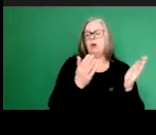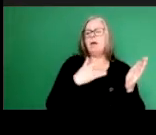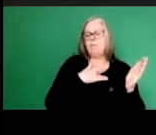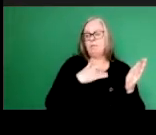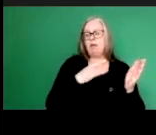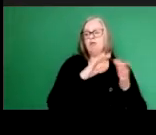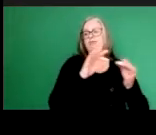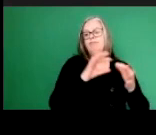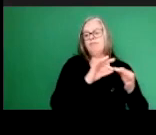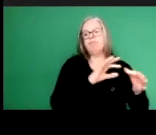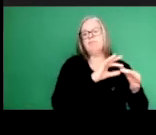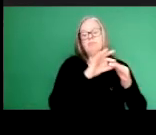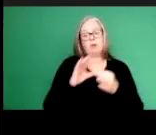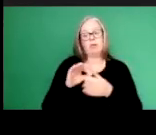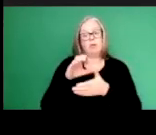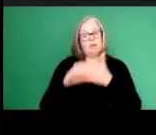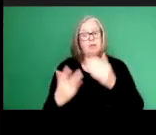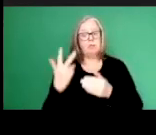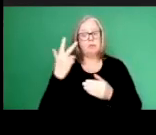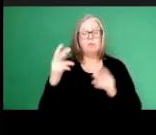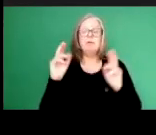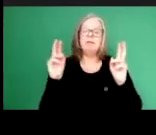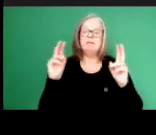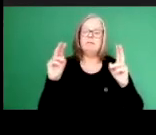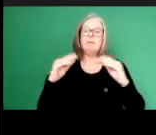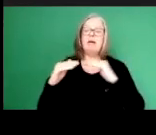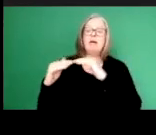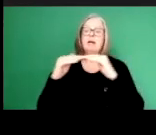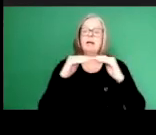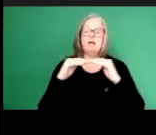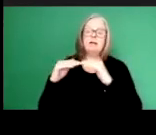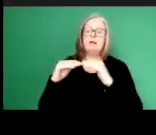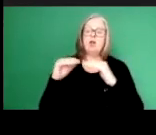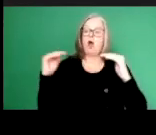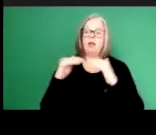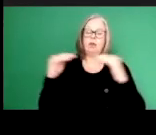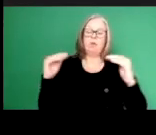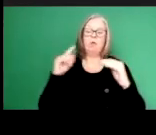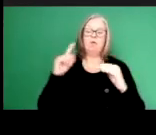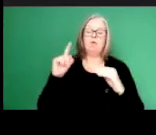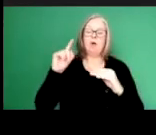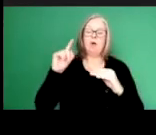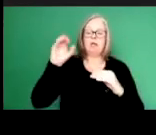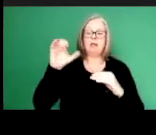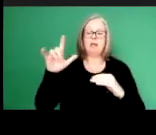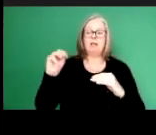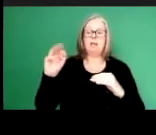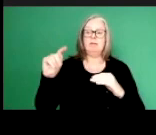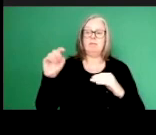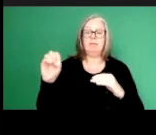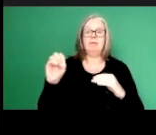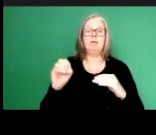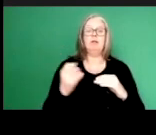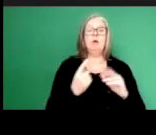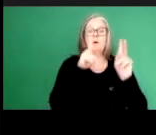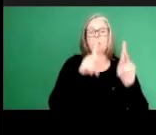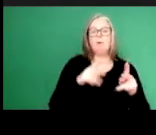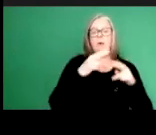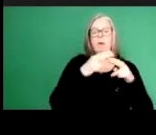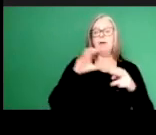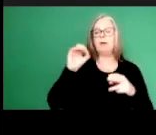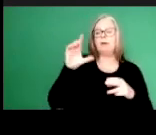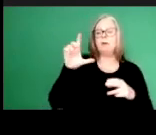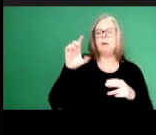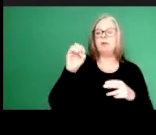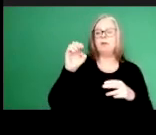climate justice. And Colleen, um, Swan is, uh, an art in the Inupiaq, um, leader in, um,